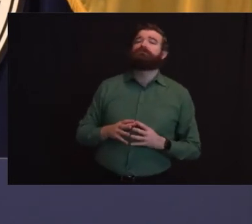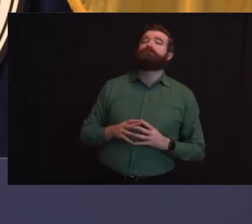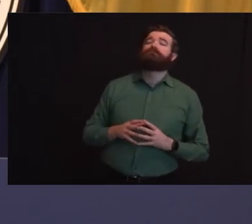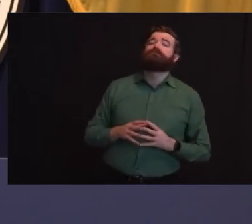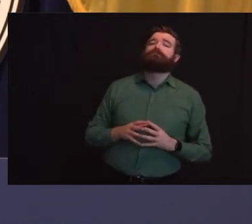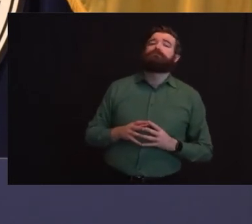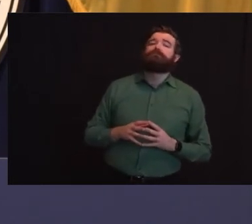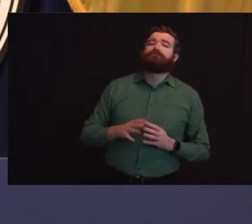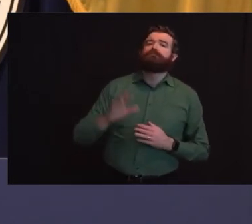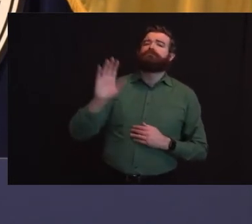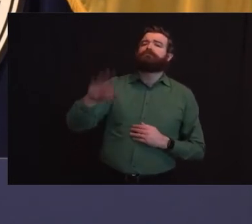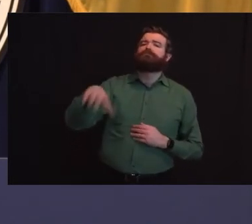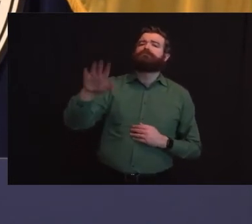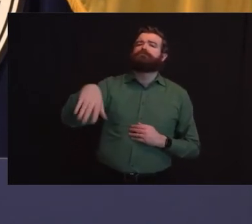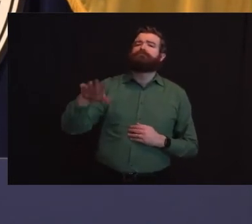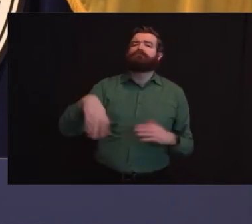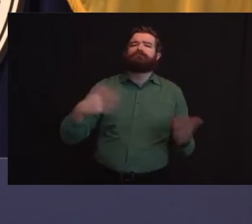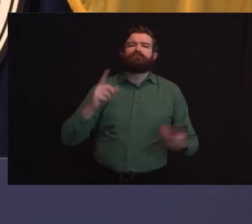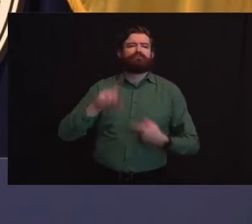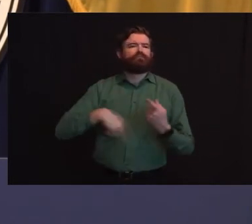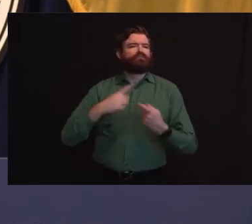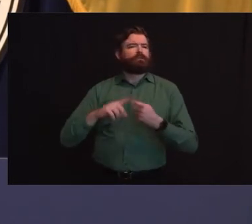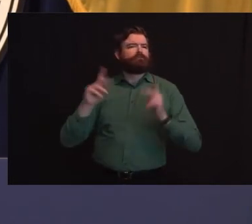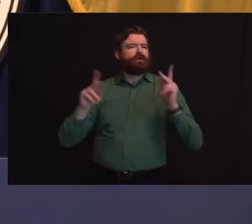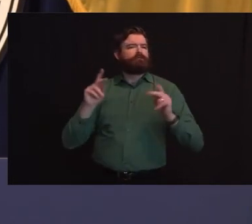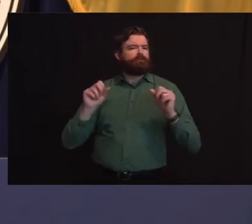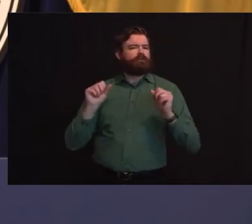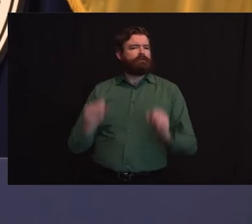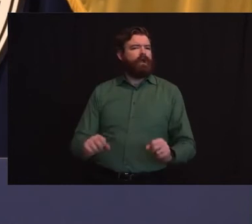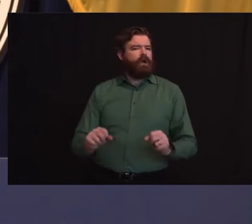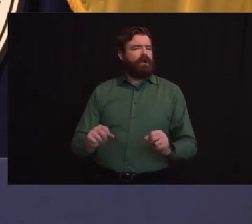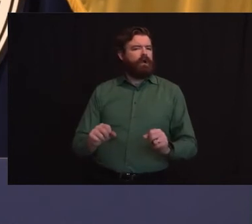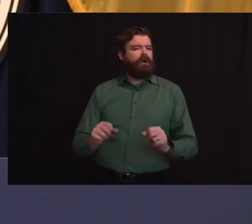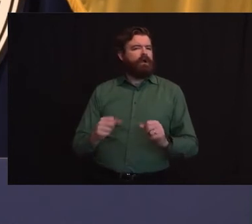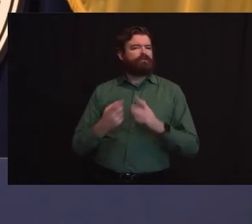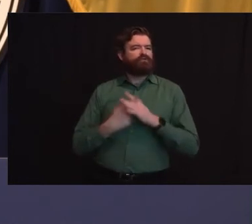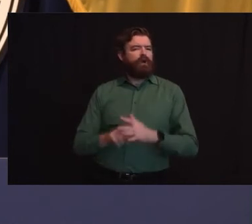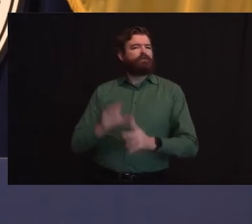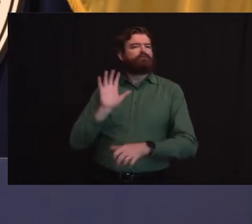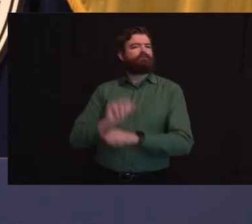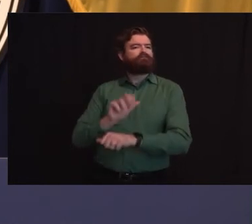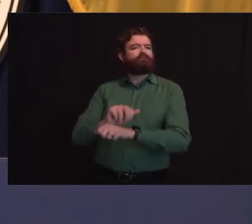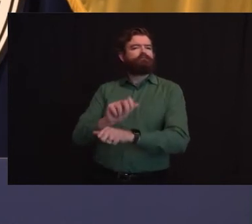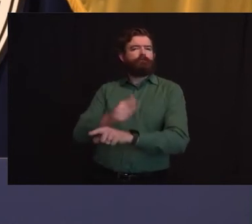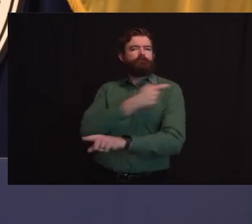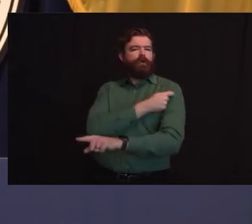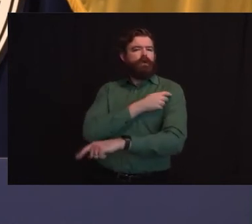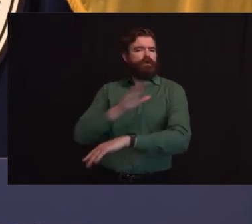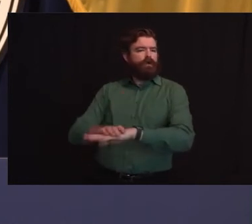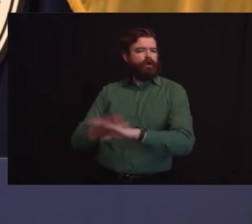When will people be able to book appointments through the vaccine hotline? Will people be able to make both their first and second